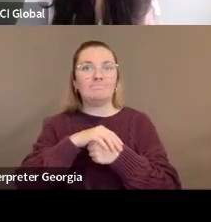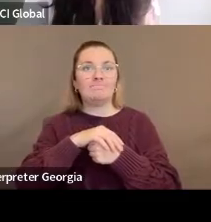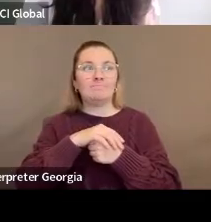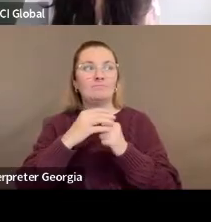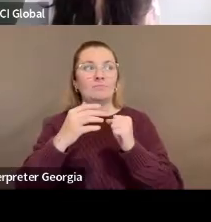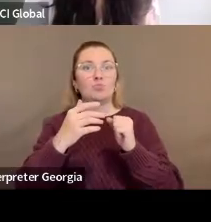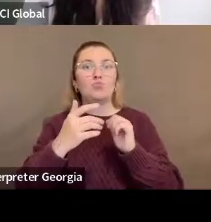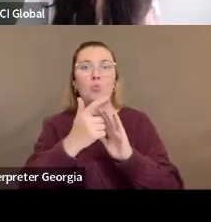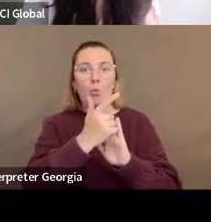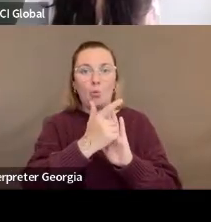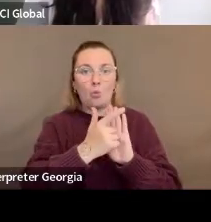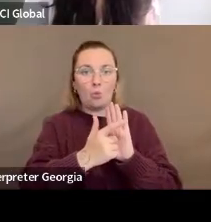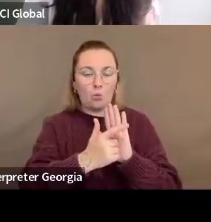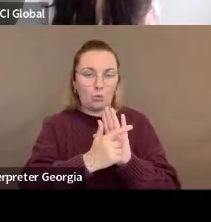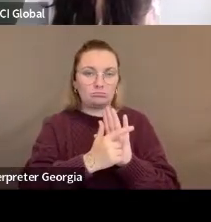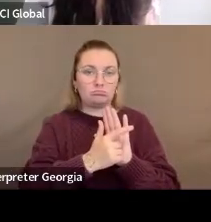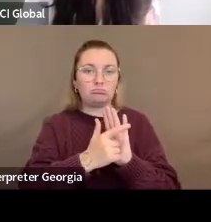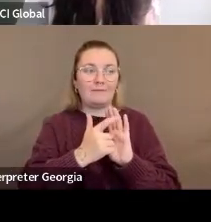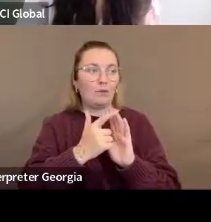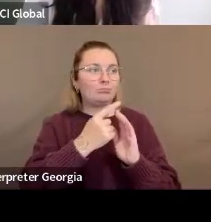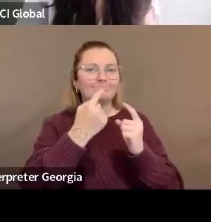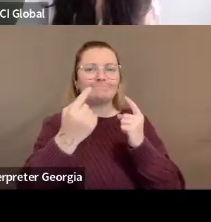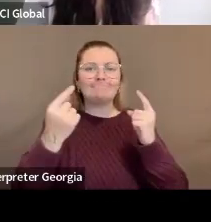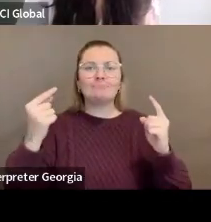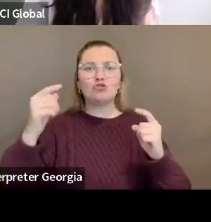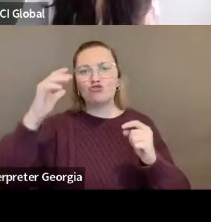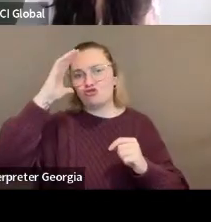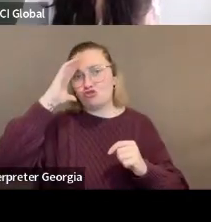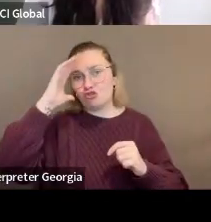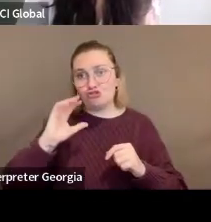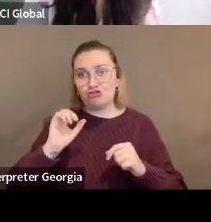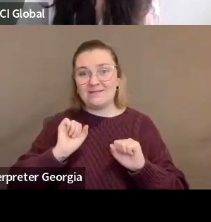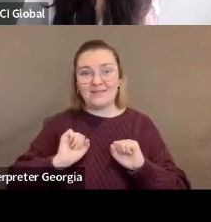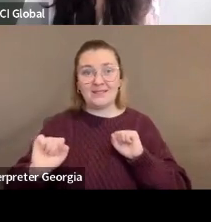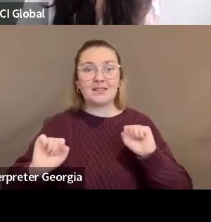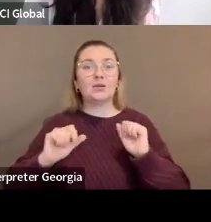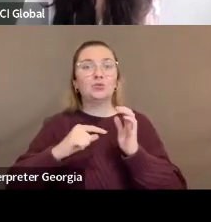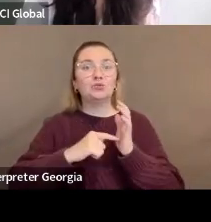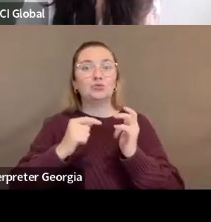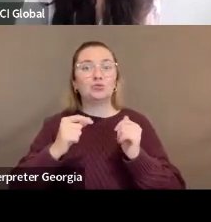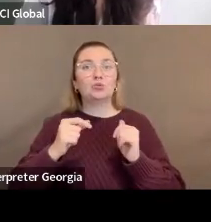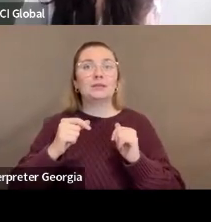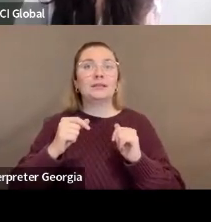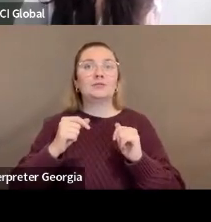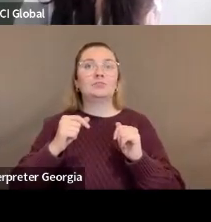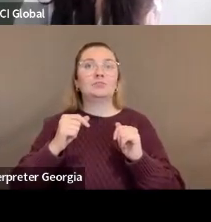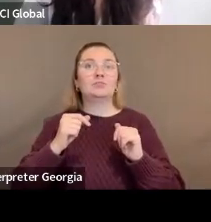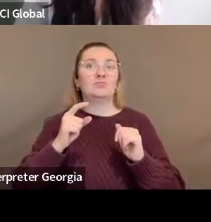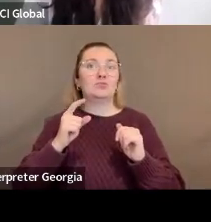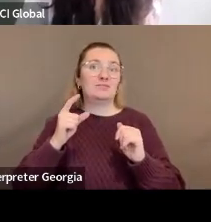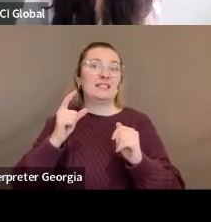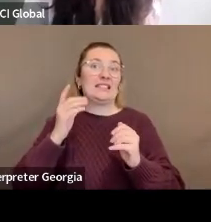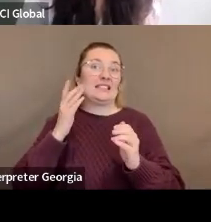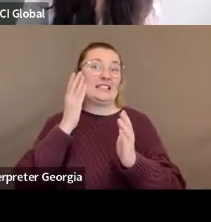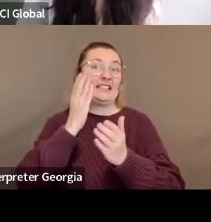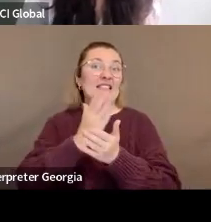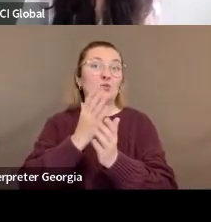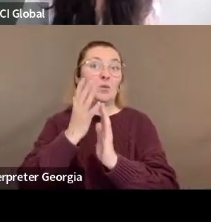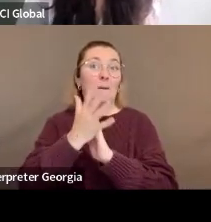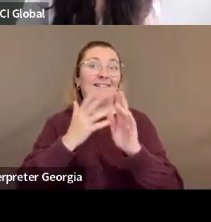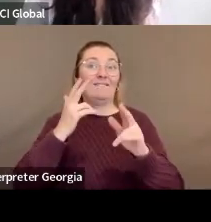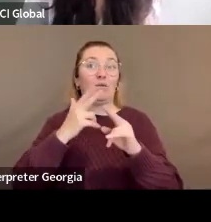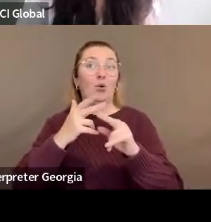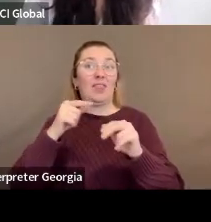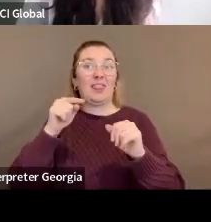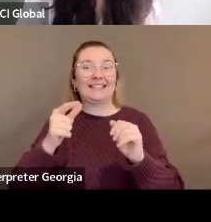laws of each country to CRPD, actually what it means in our